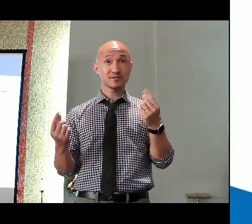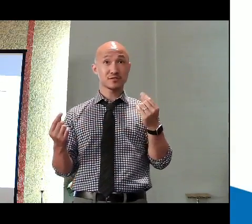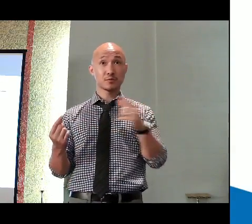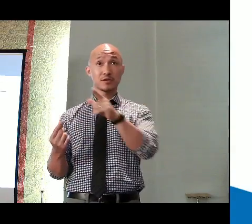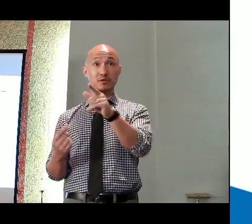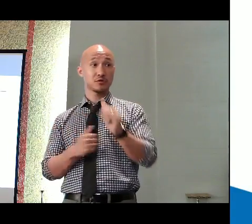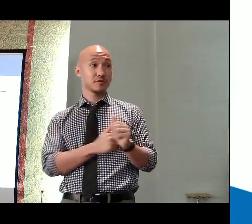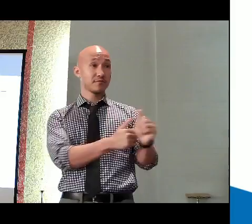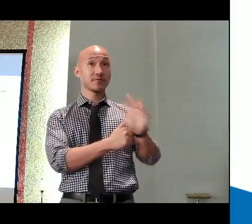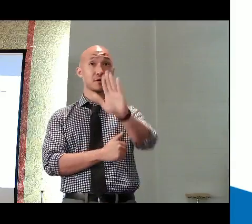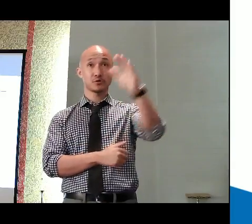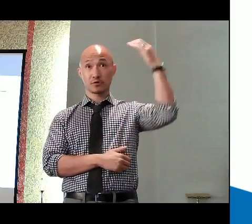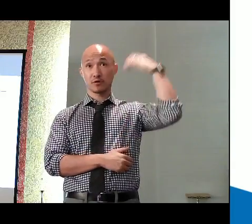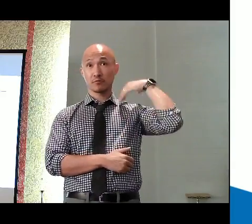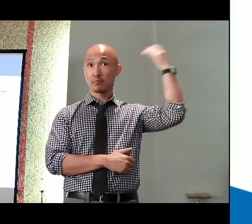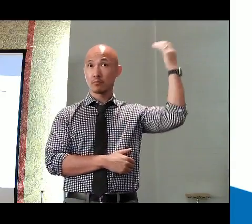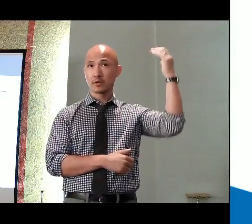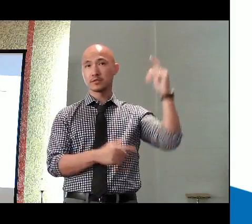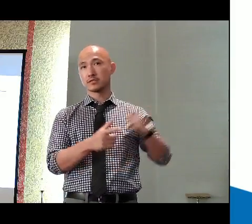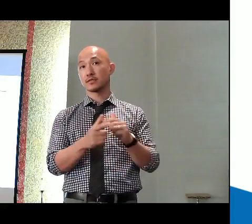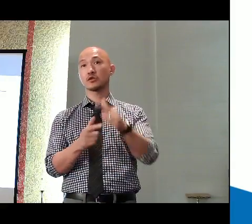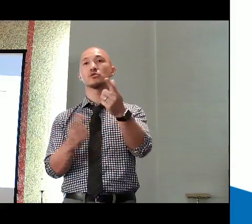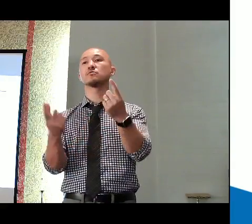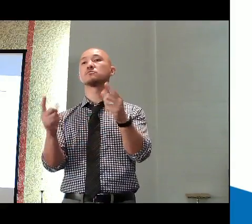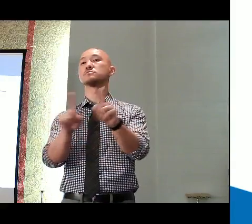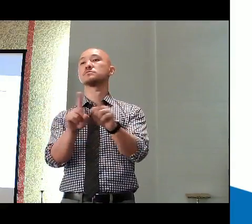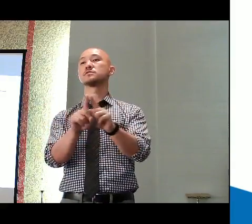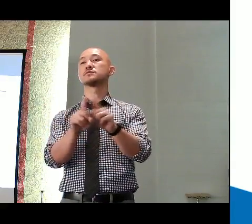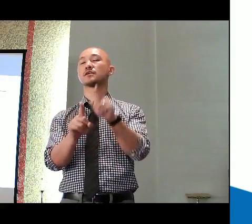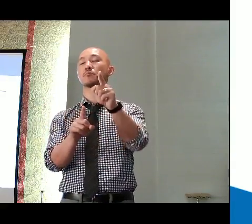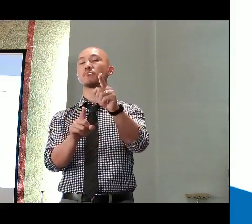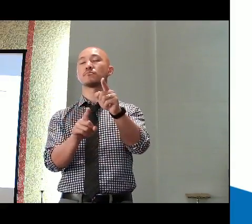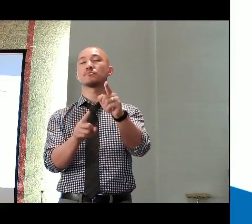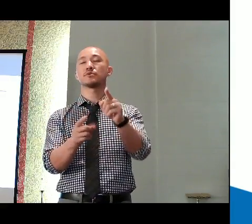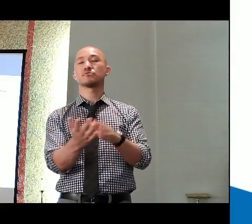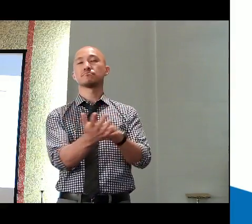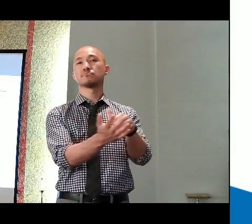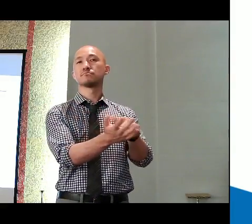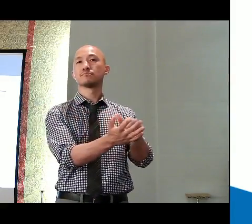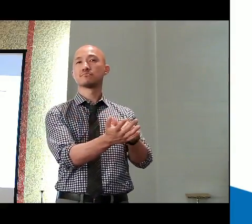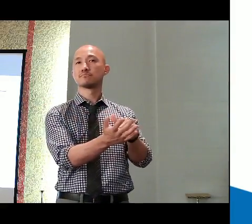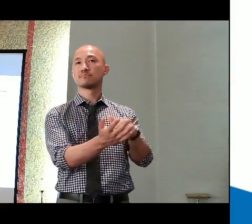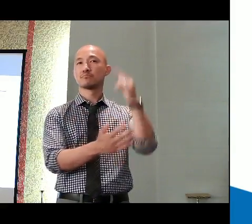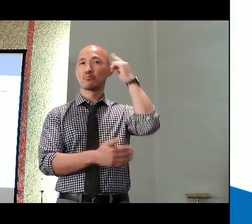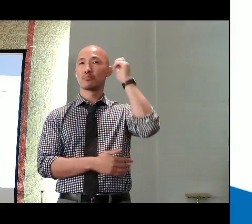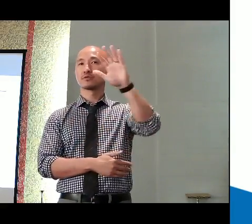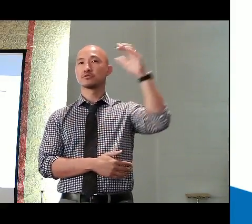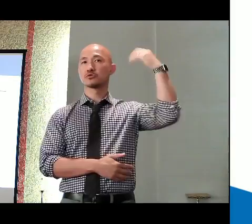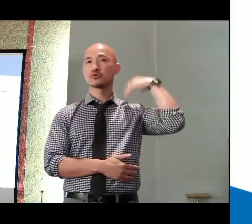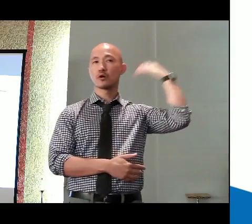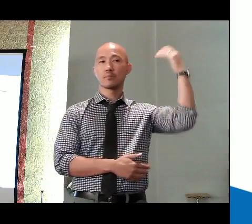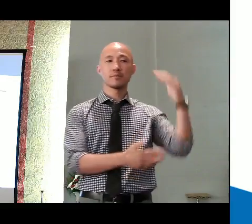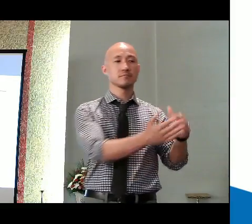boss has authority over you, automatically you're weaker in that relationship. That's what he's talking about here. That's the kind